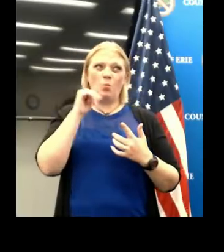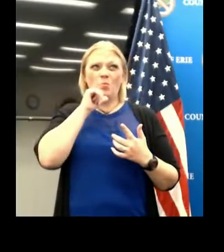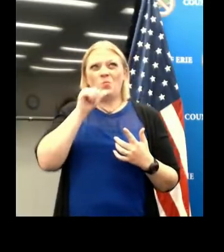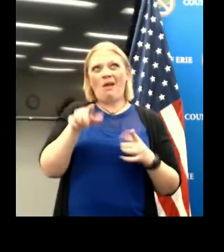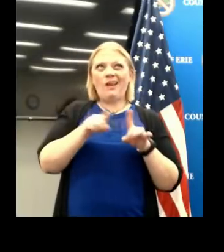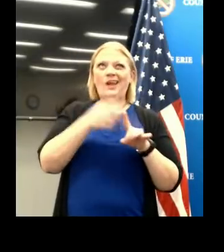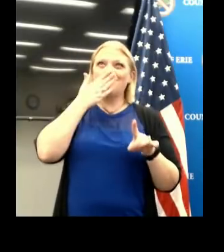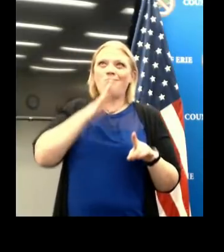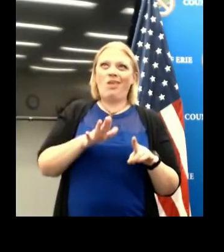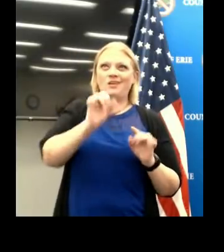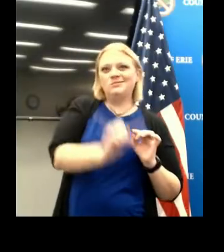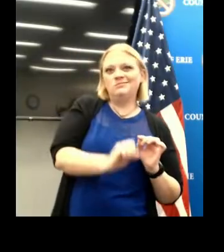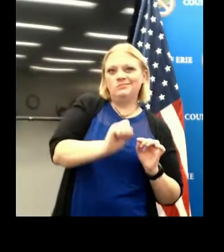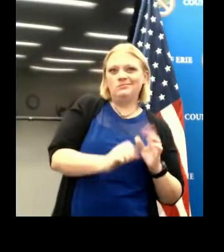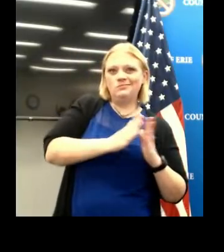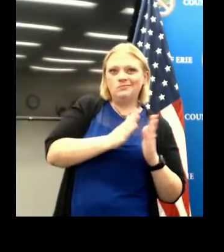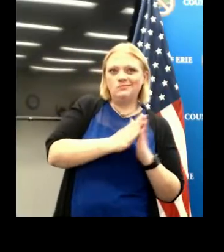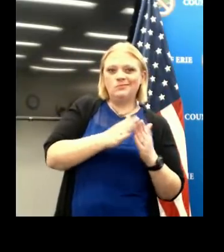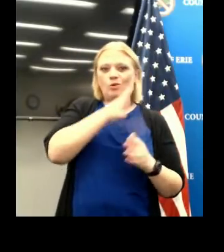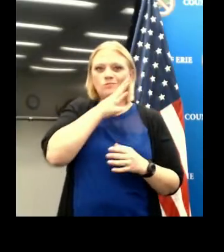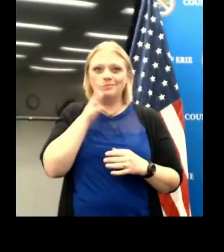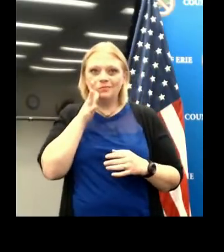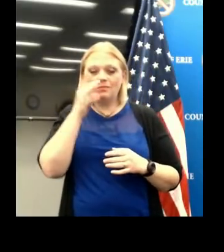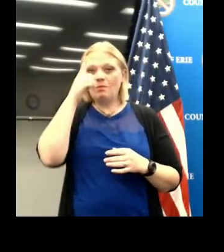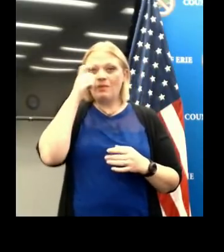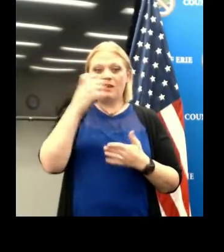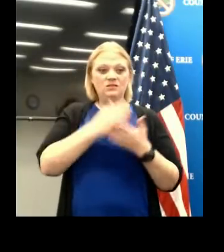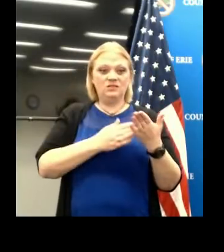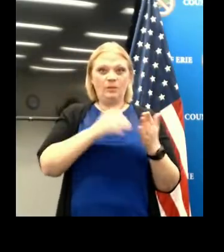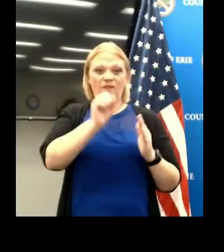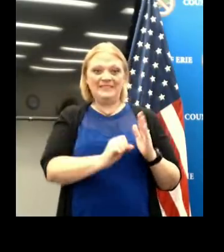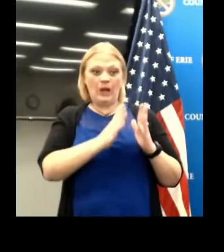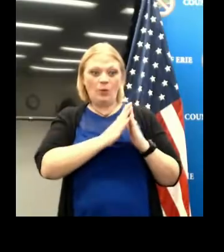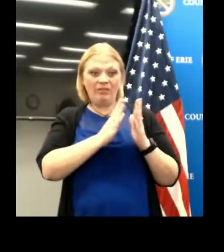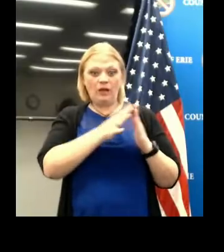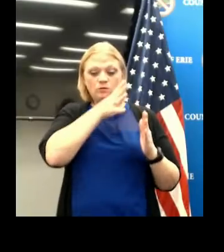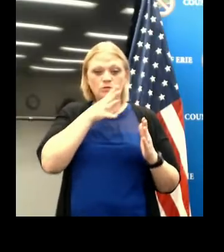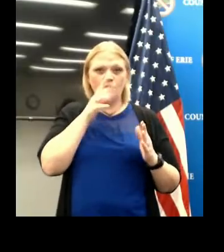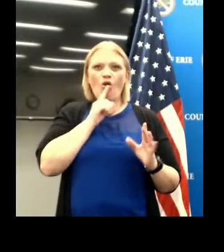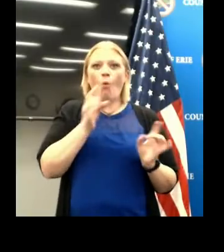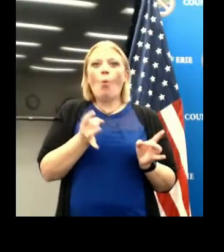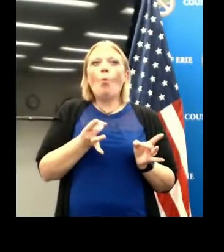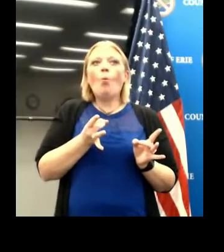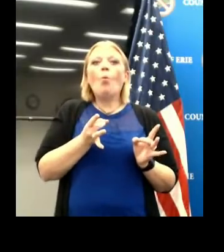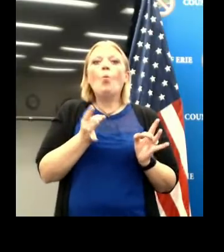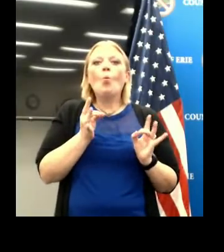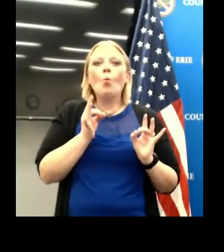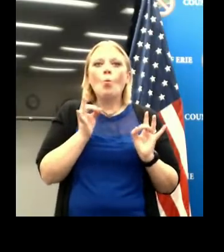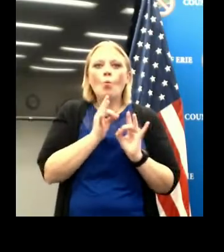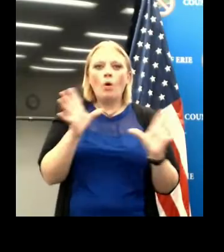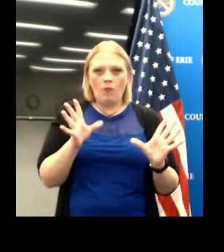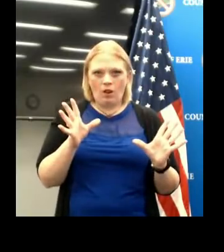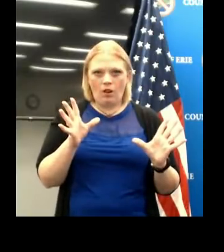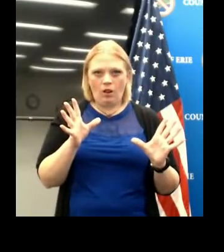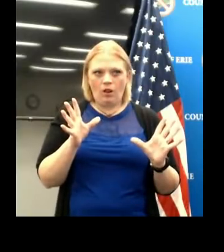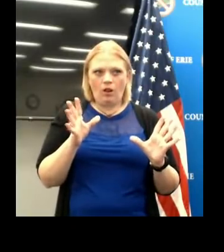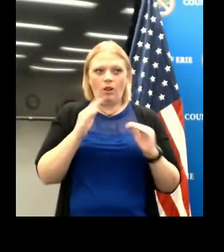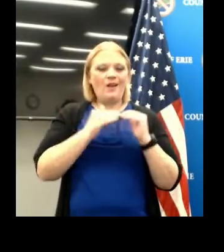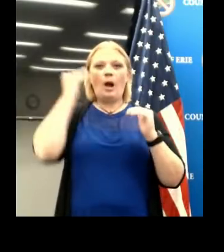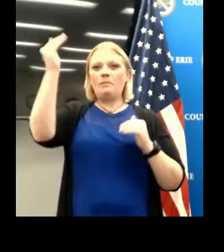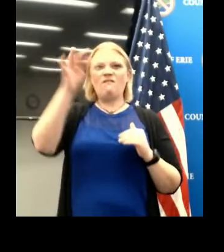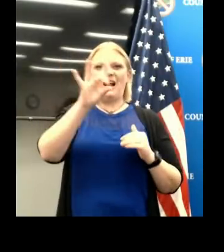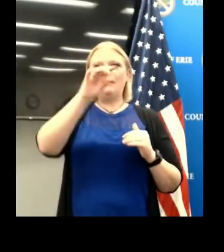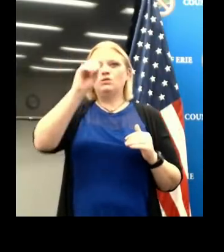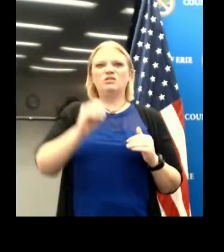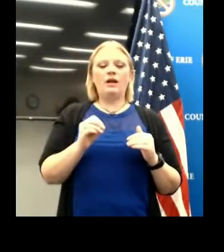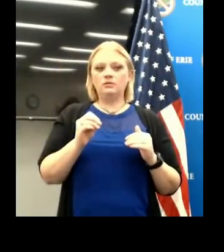suburbs and the rural areas, it's because some of the suburbs and rural areas are horrible with infection rates that are above 8% or